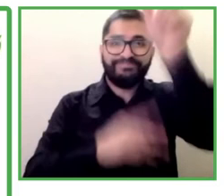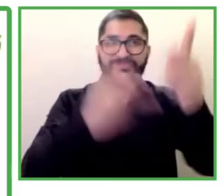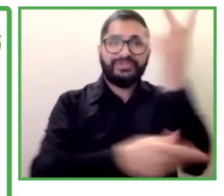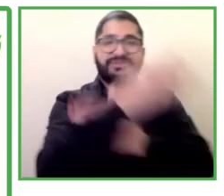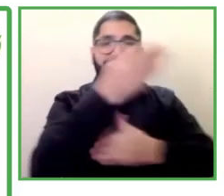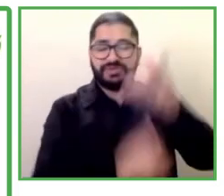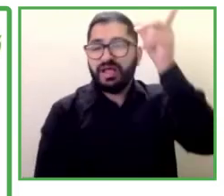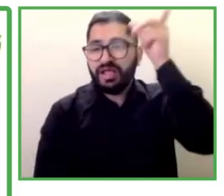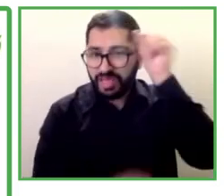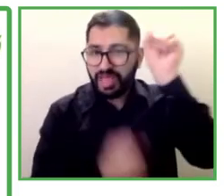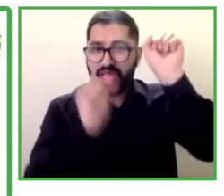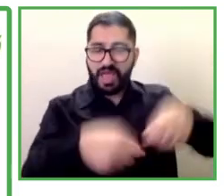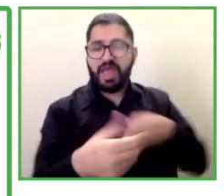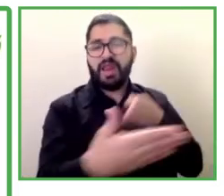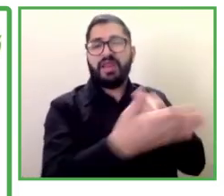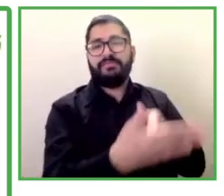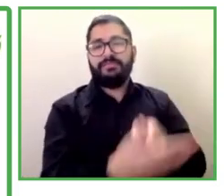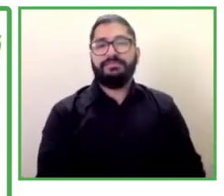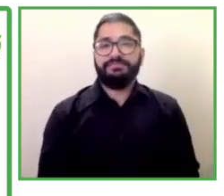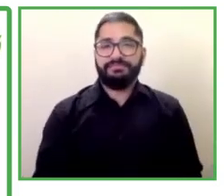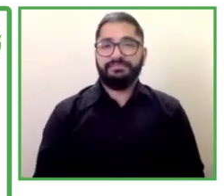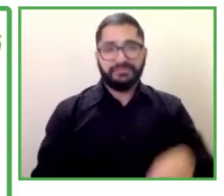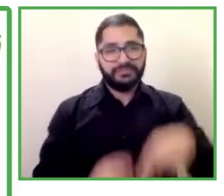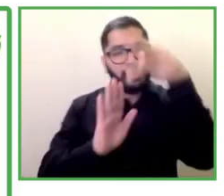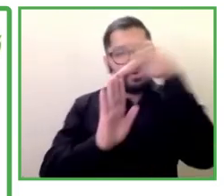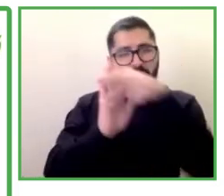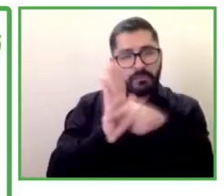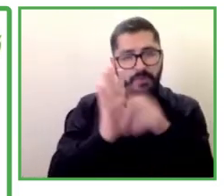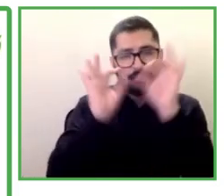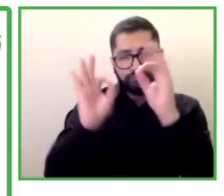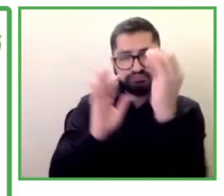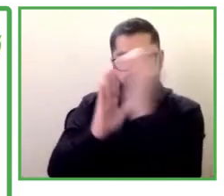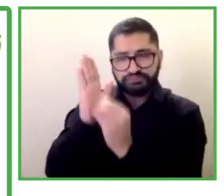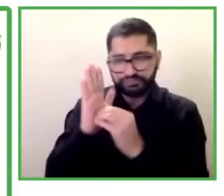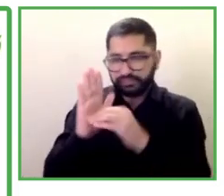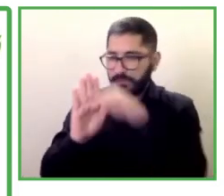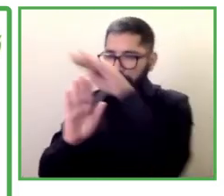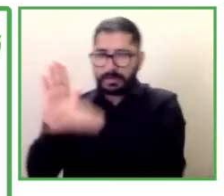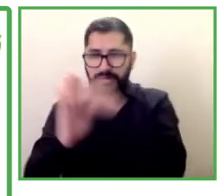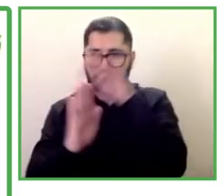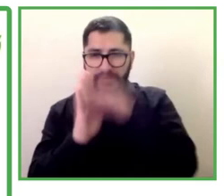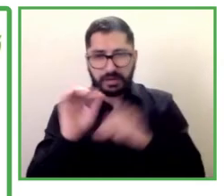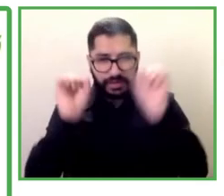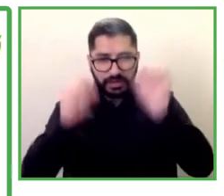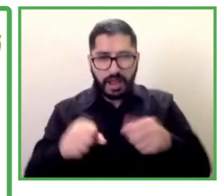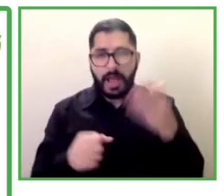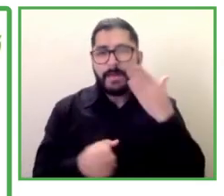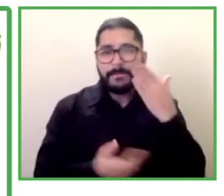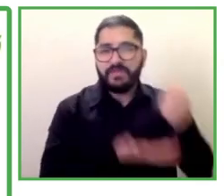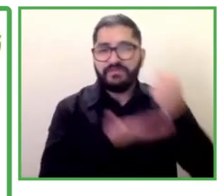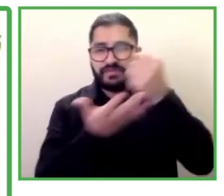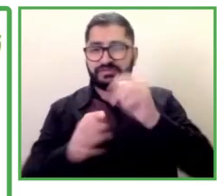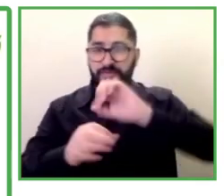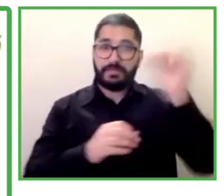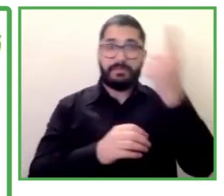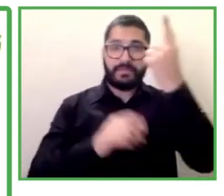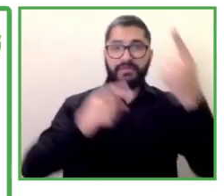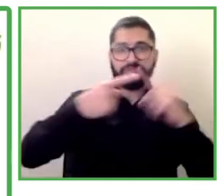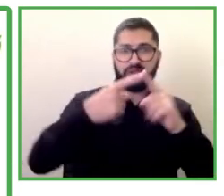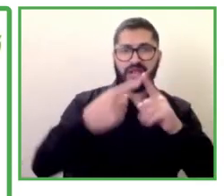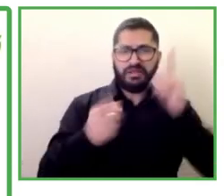mental disabilities. So we have requirements for people to actually be the destinatories of these measures. So they have to